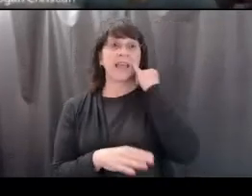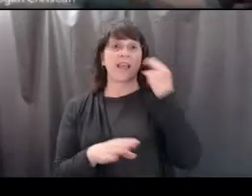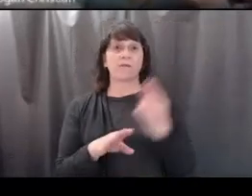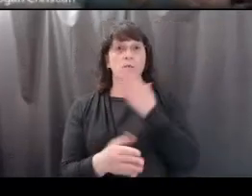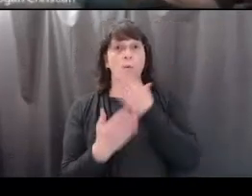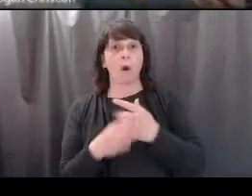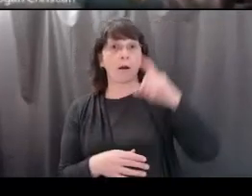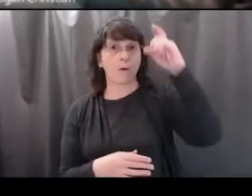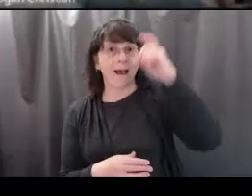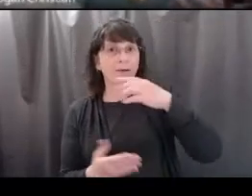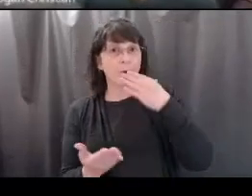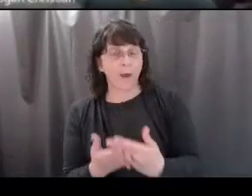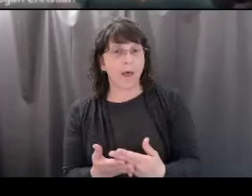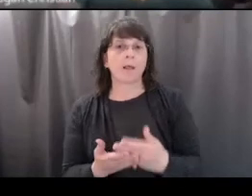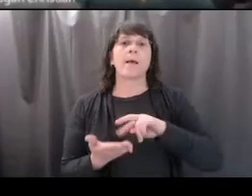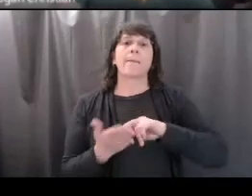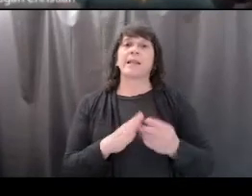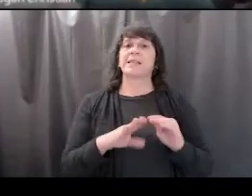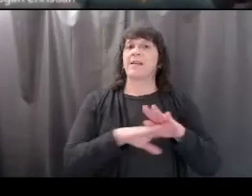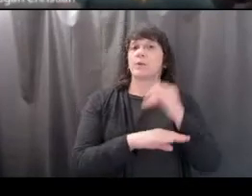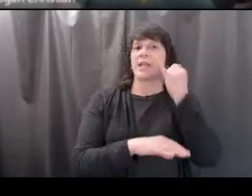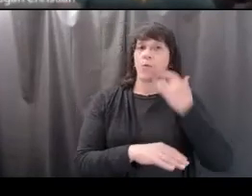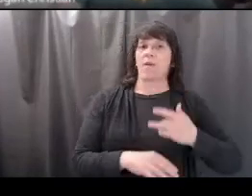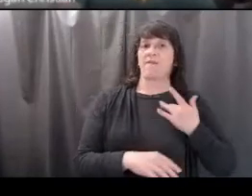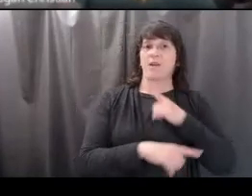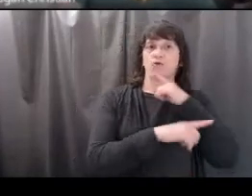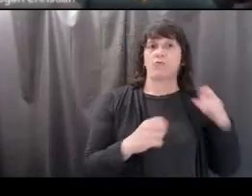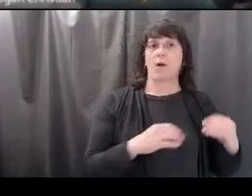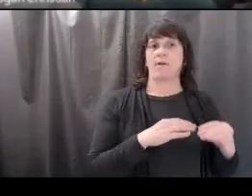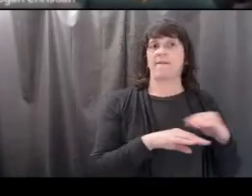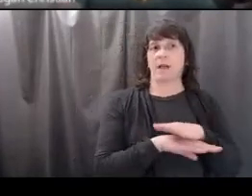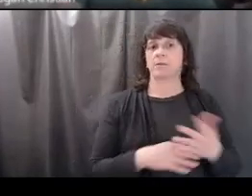influences how severely we're going to feel the effects of things like droughts.